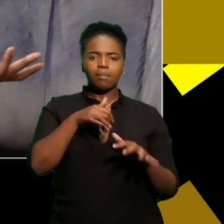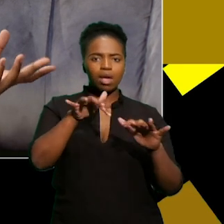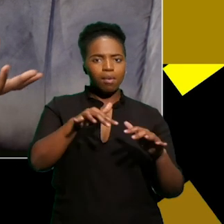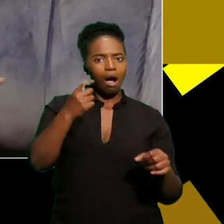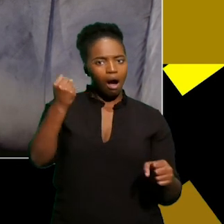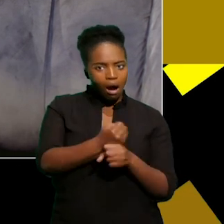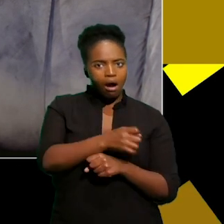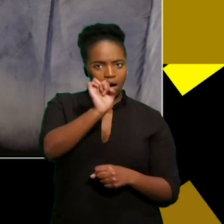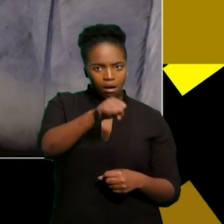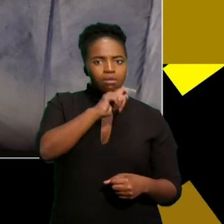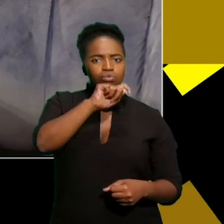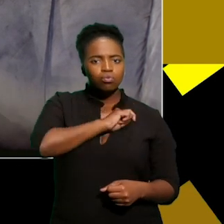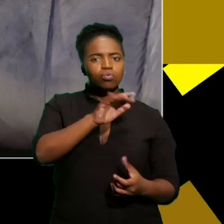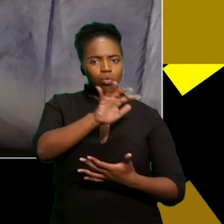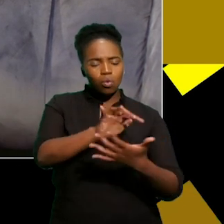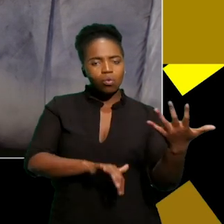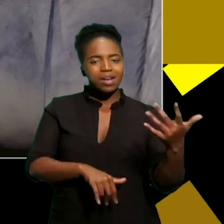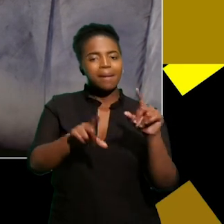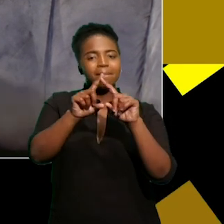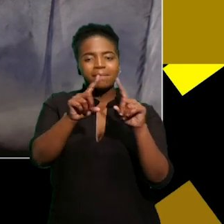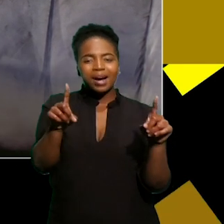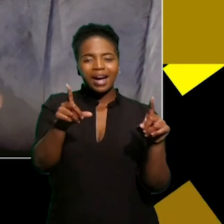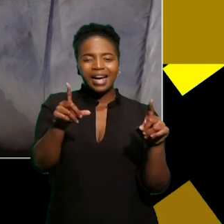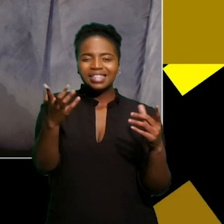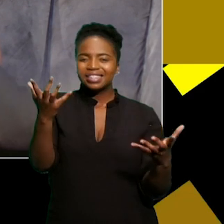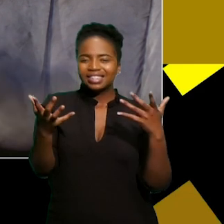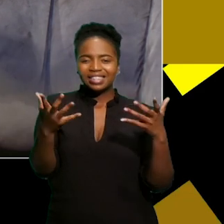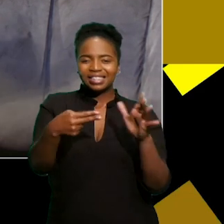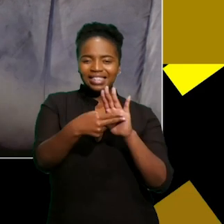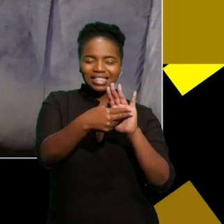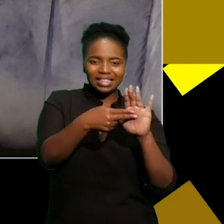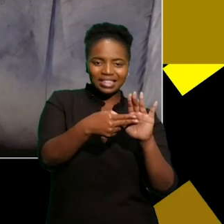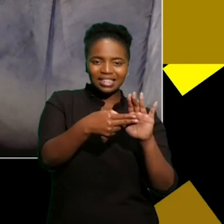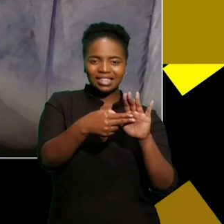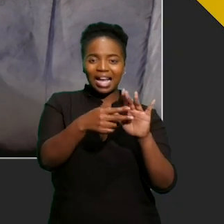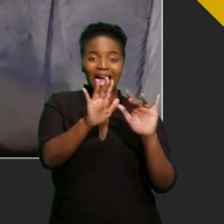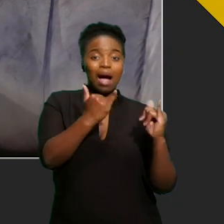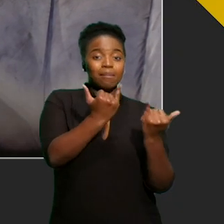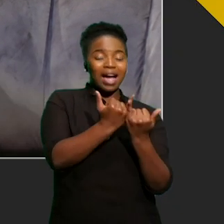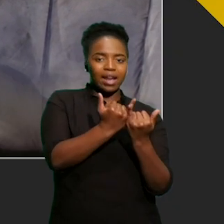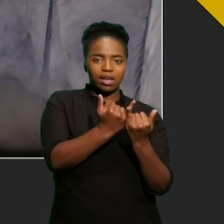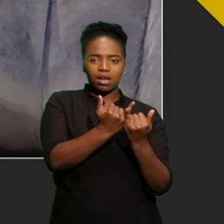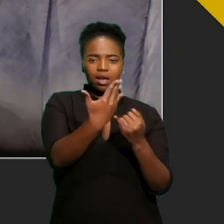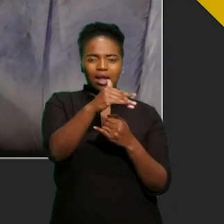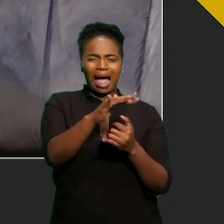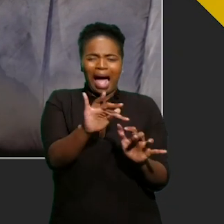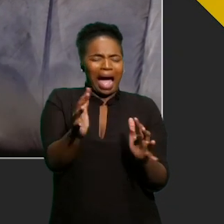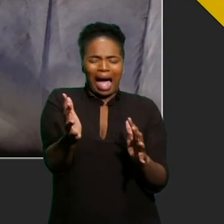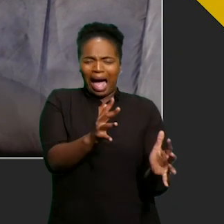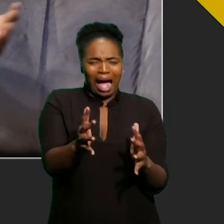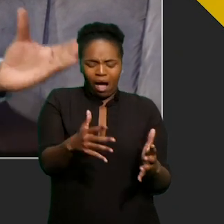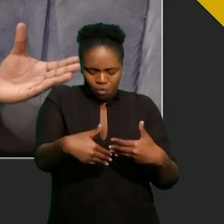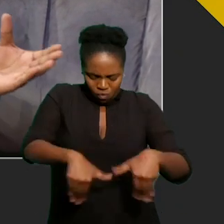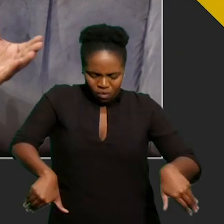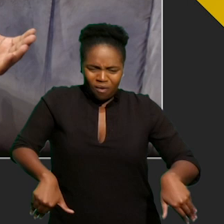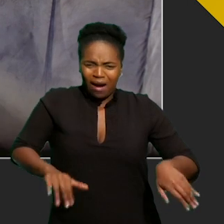will take it as a credible story. Yeah. But it's also the conflict of ama brands, asebenza nathi, you know, outside. Yeah. How do we then